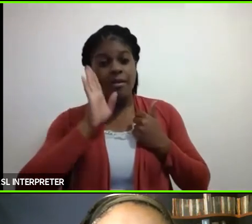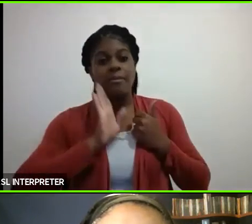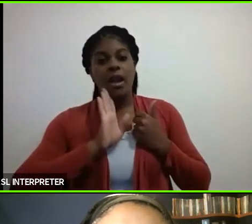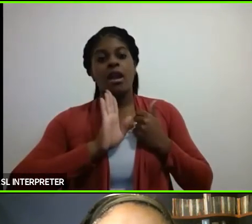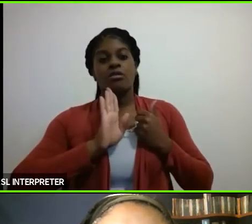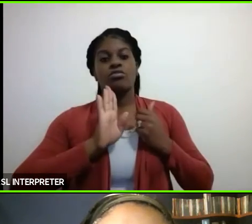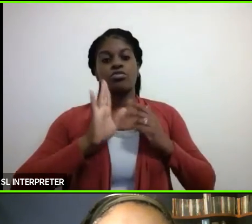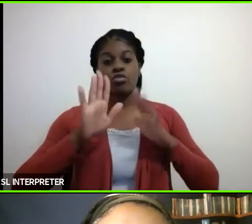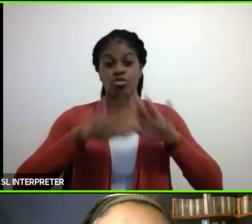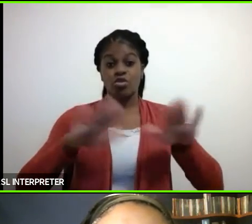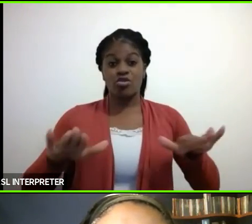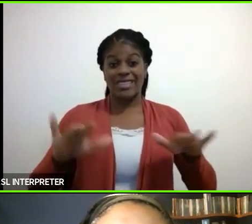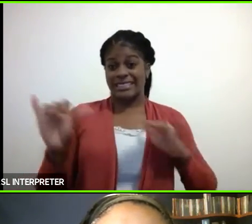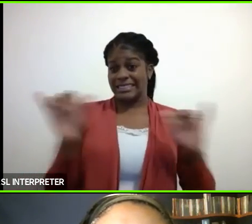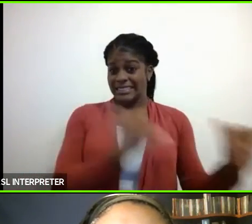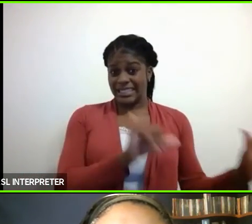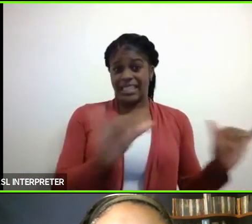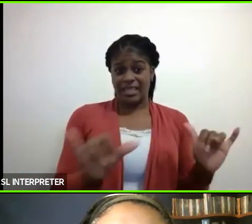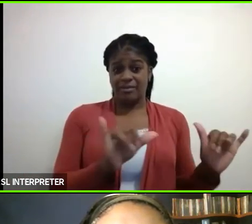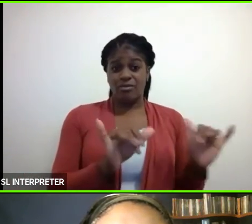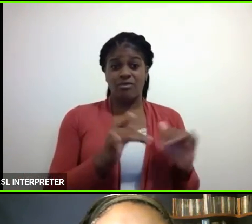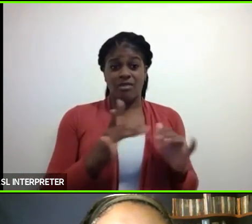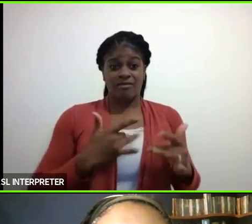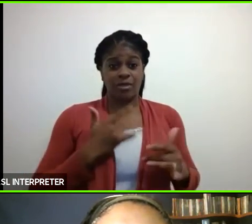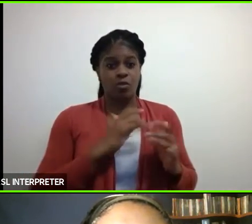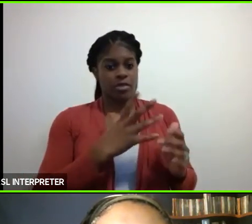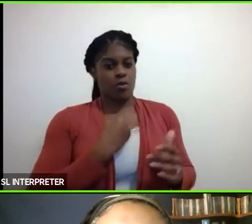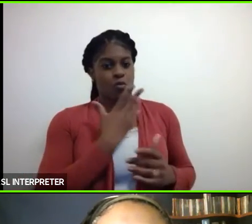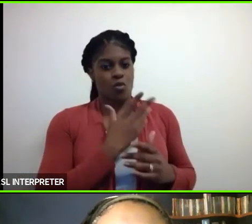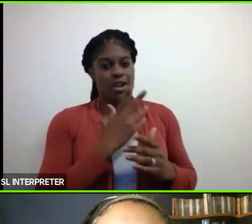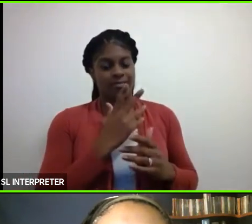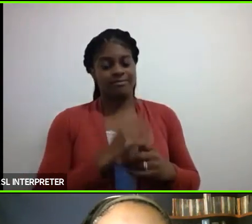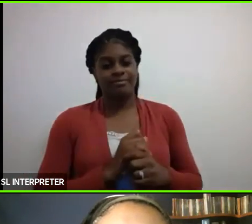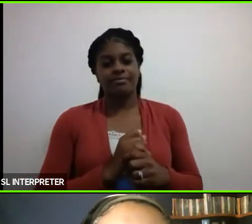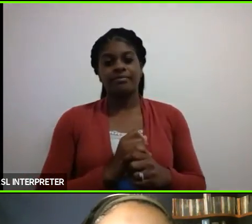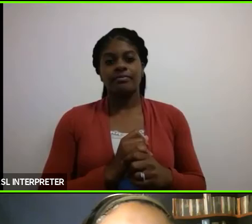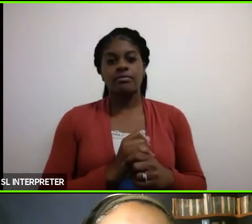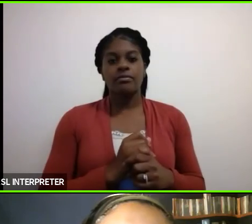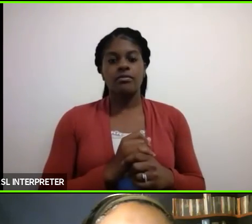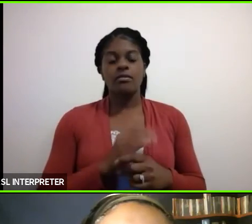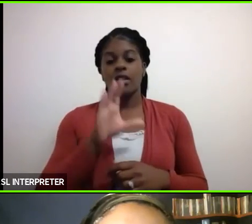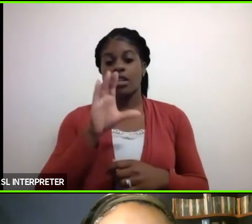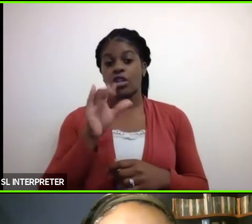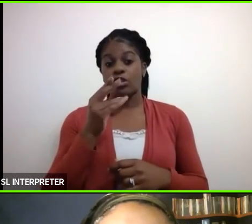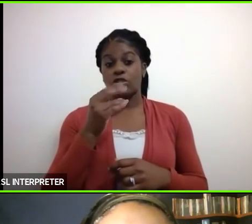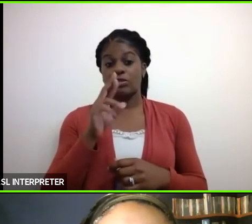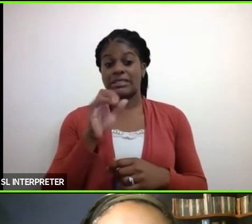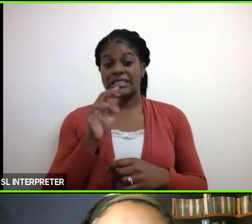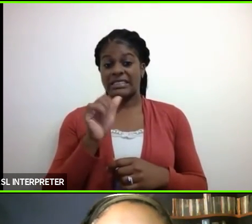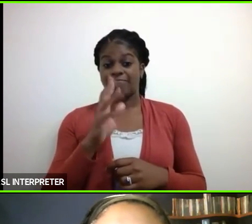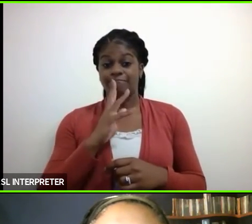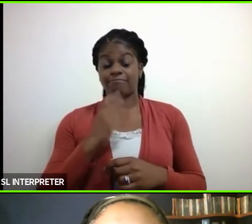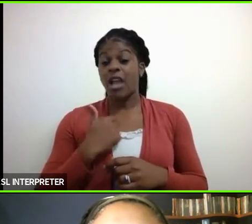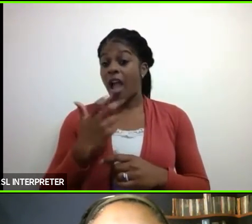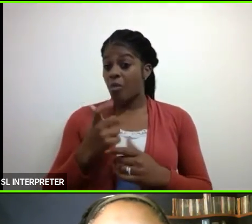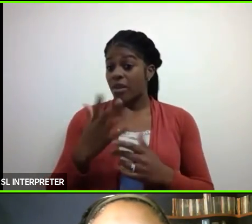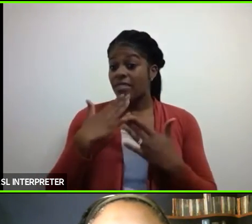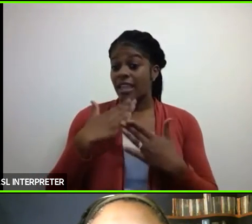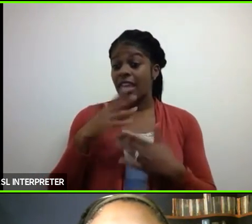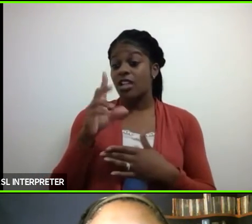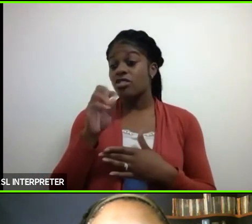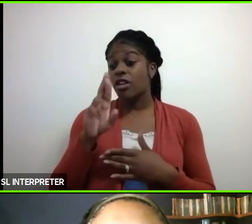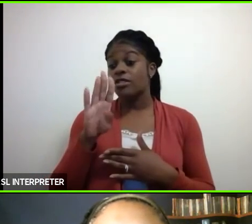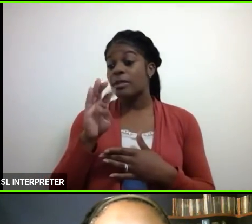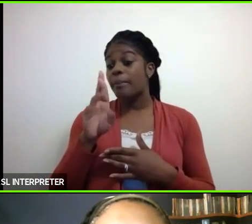children as we are their white peers. So I want to thank Dr. Barrett and Mr.